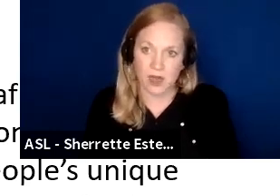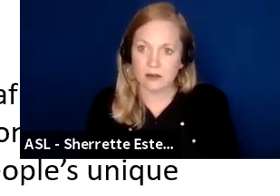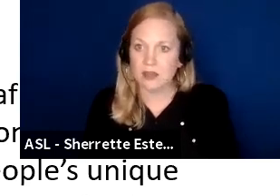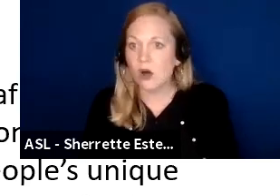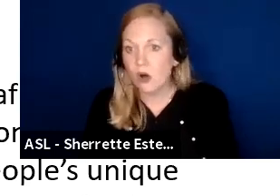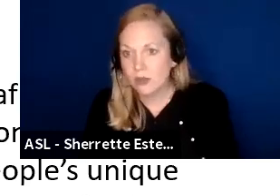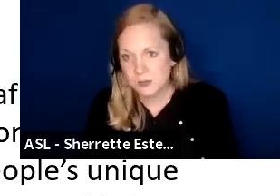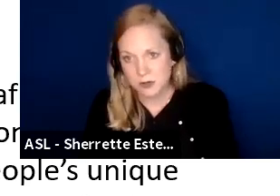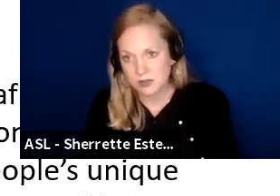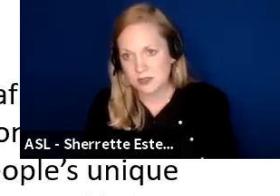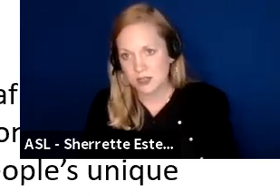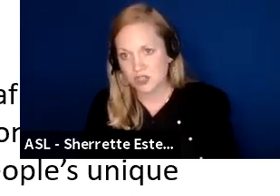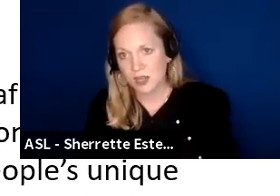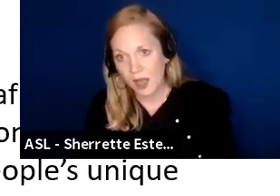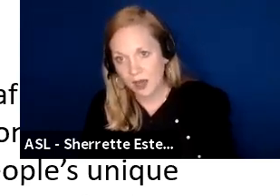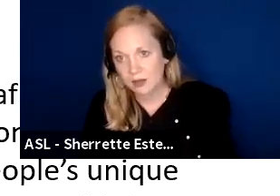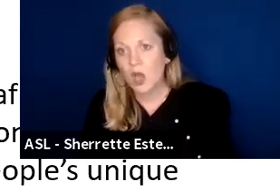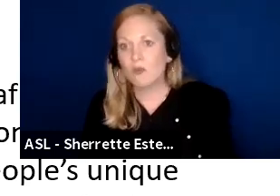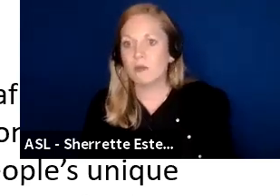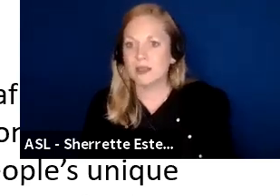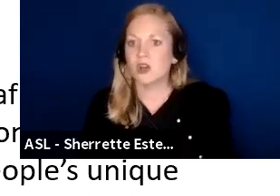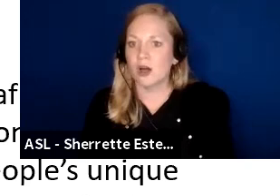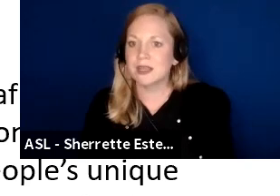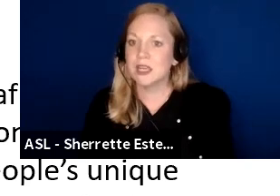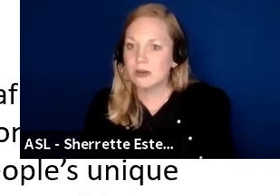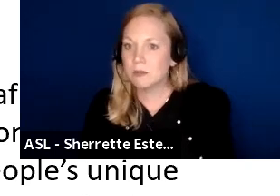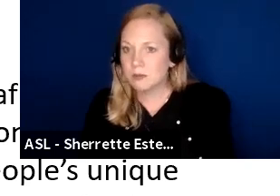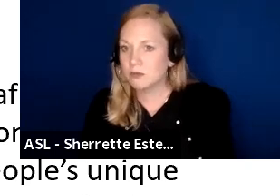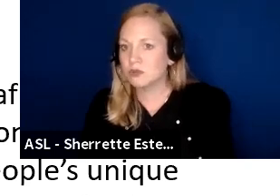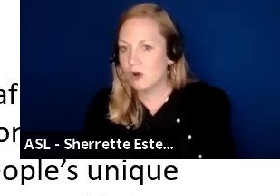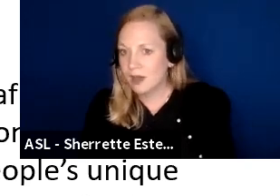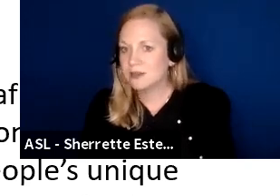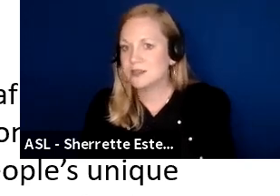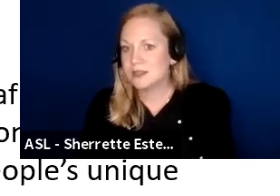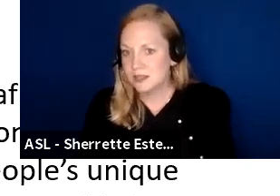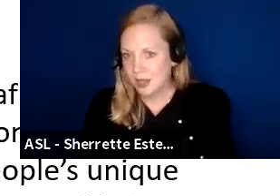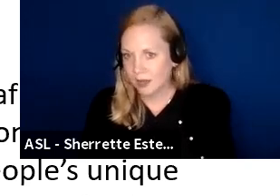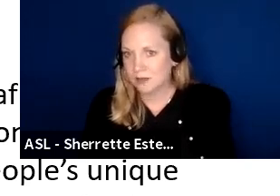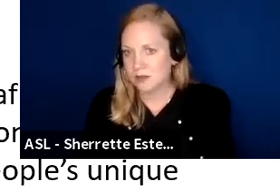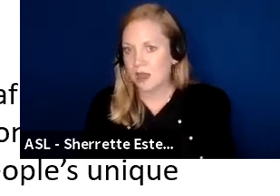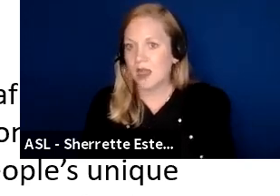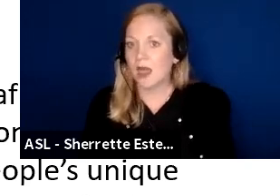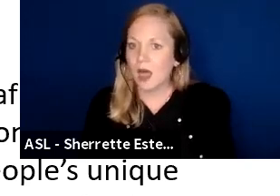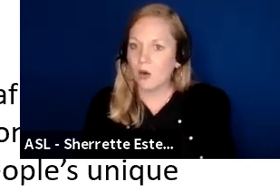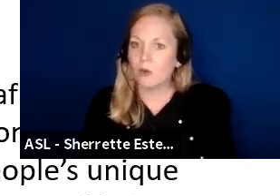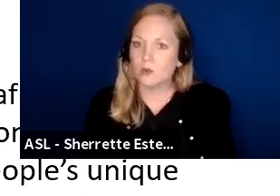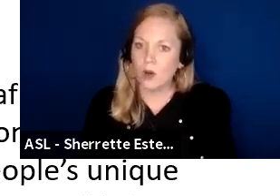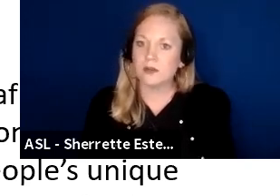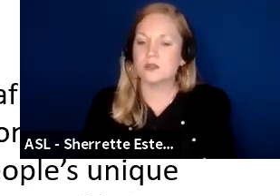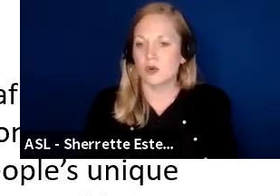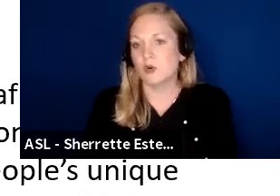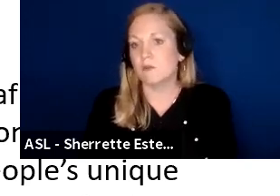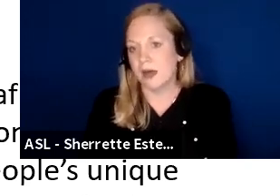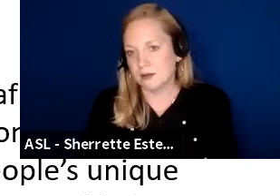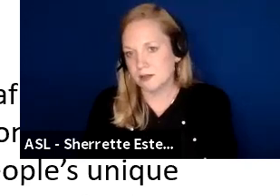after that. And all experiences that she had were based on hearing people trying to dictate how and